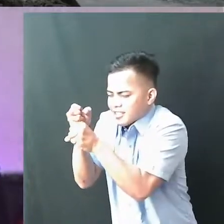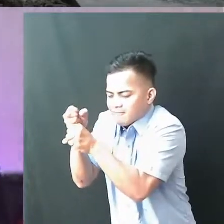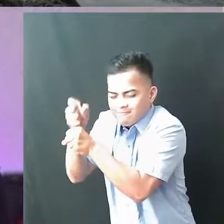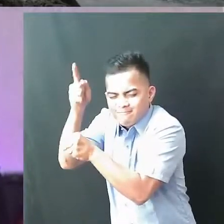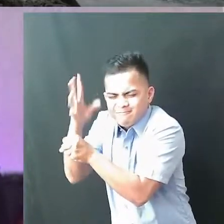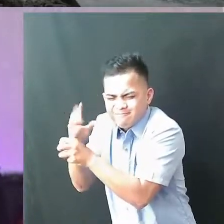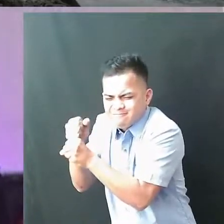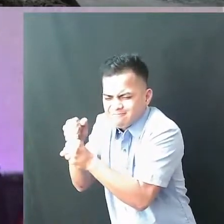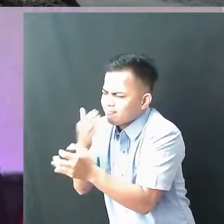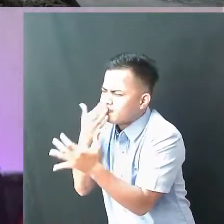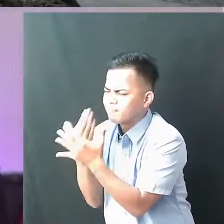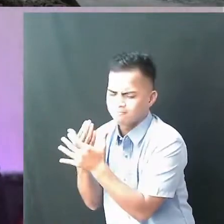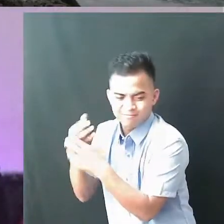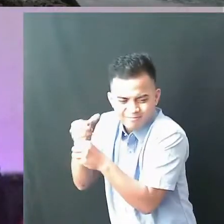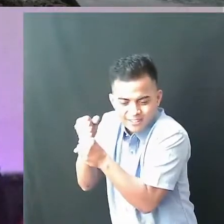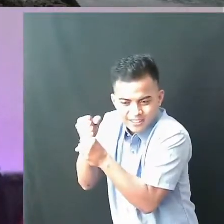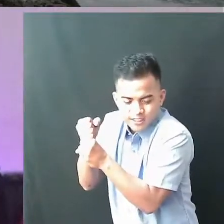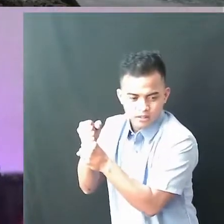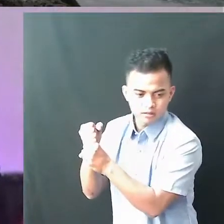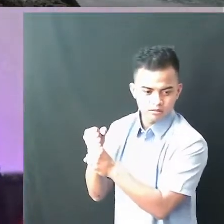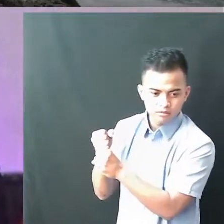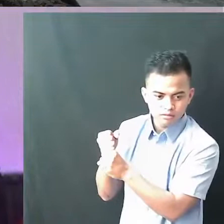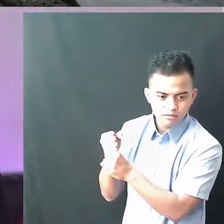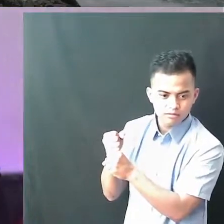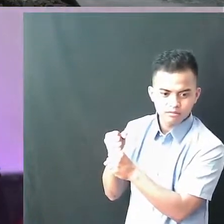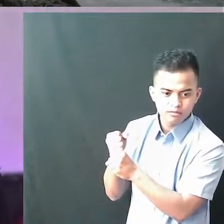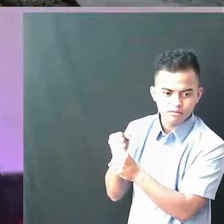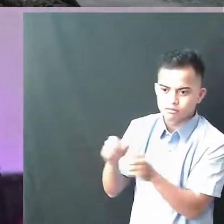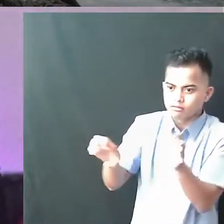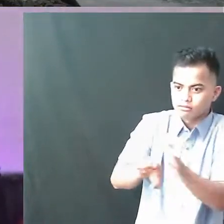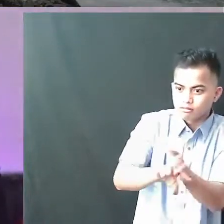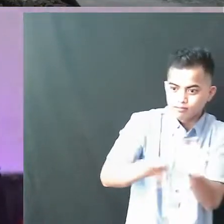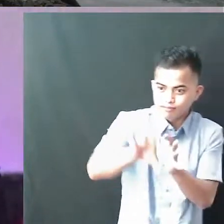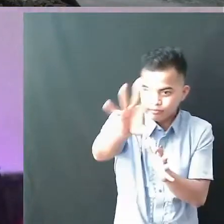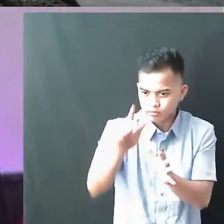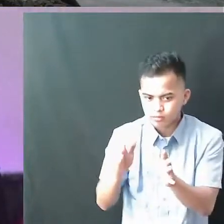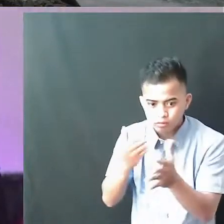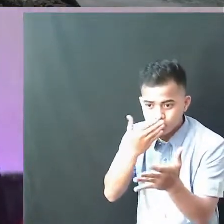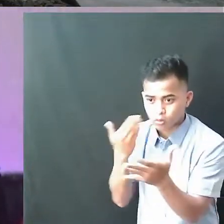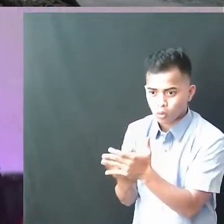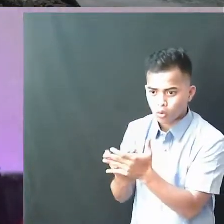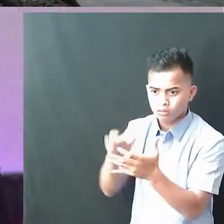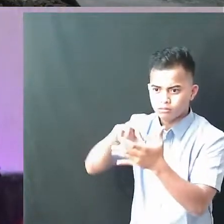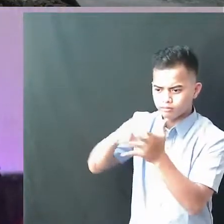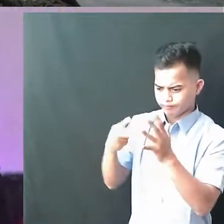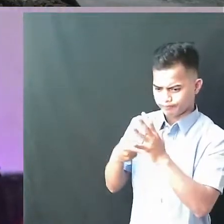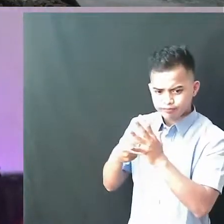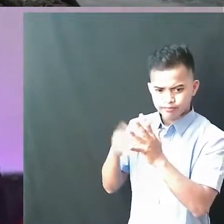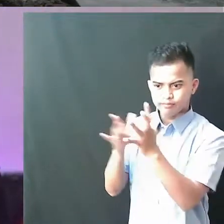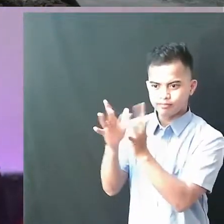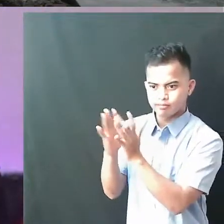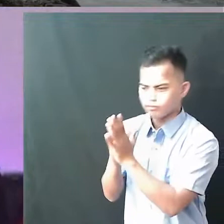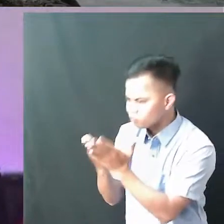those things that are good while you are going through some kind of suffering or problem or